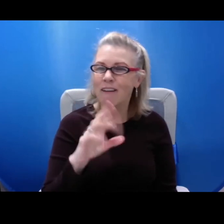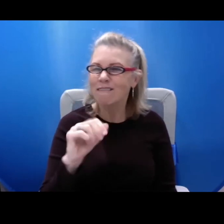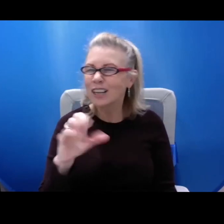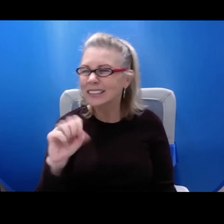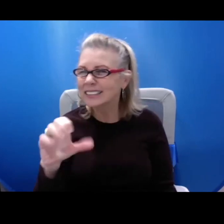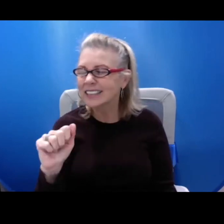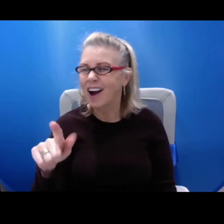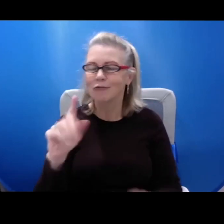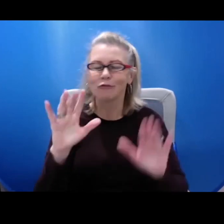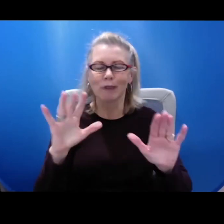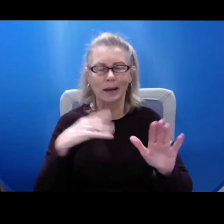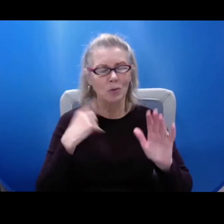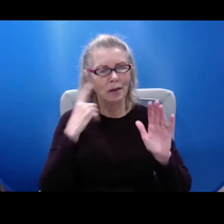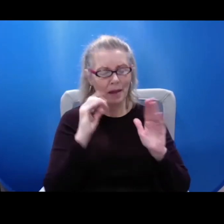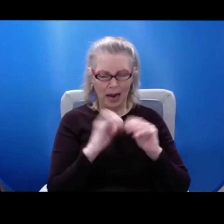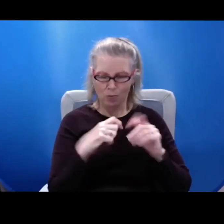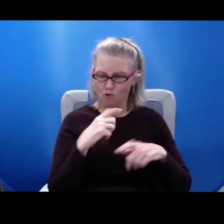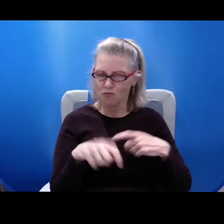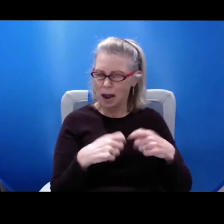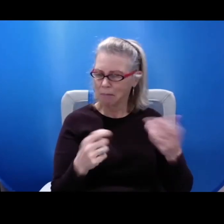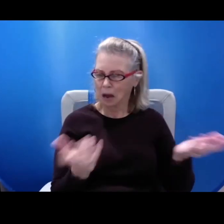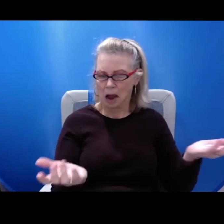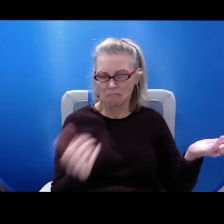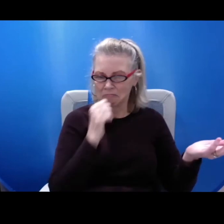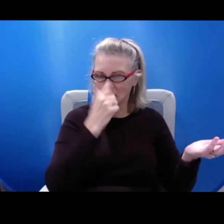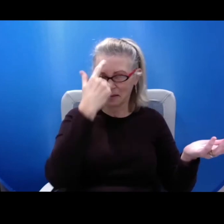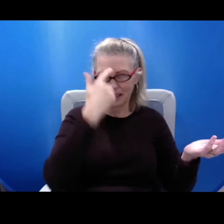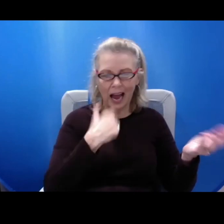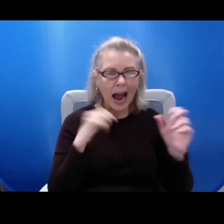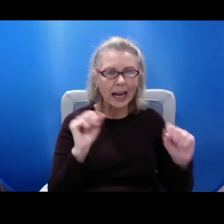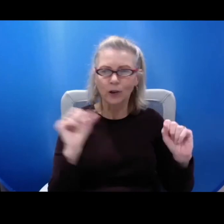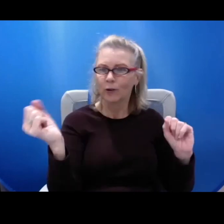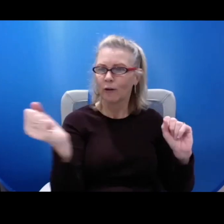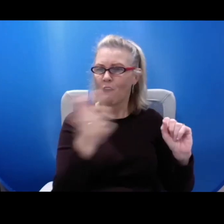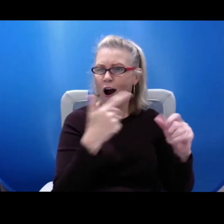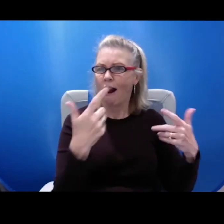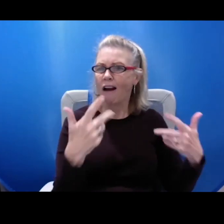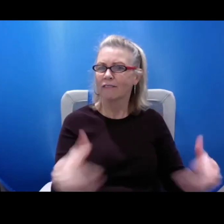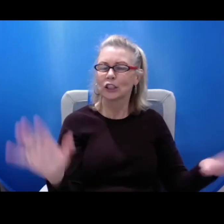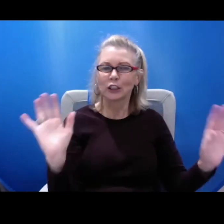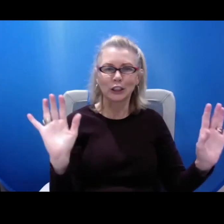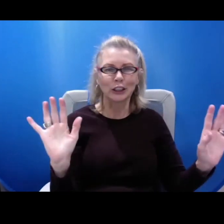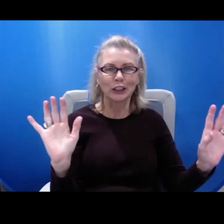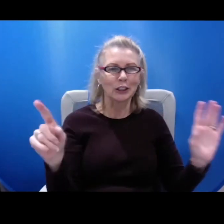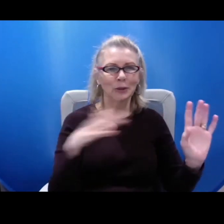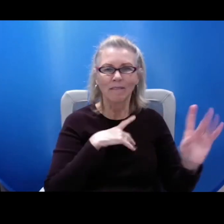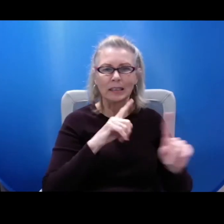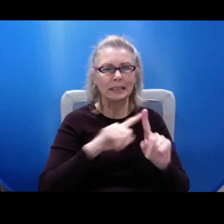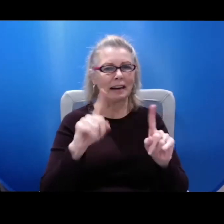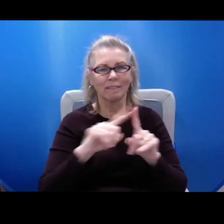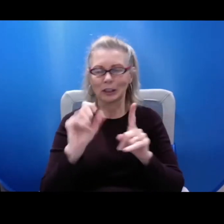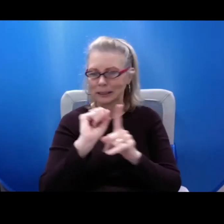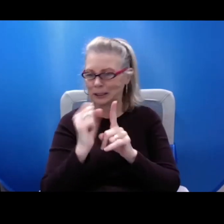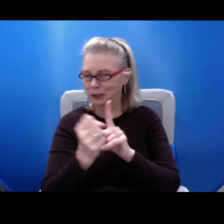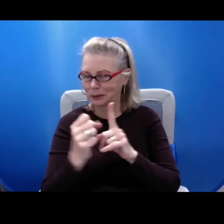try and wrap it up a little bit, but I don't think I can because you all have completely different contexts and